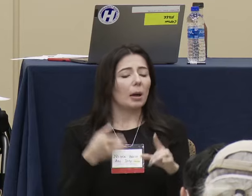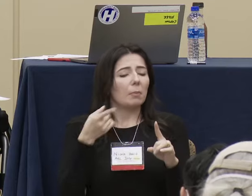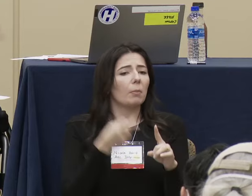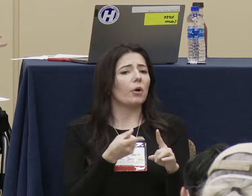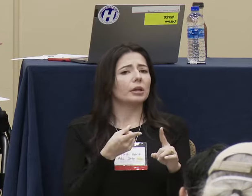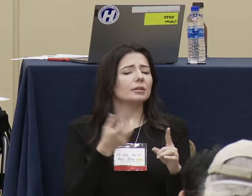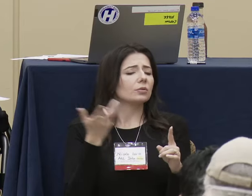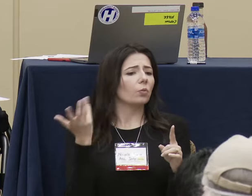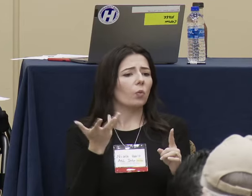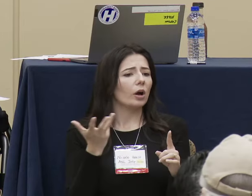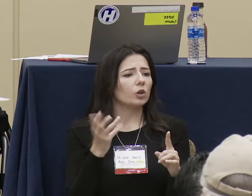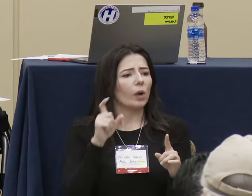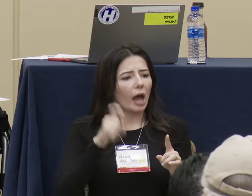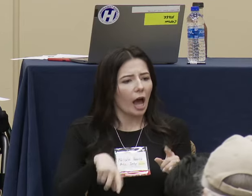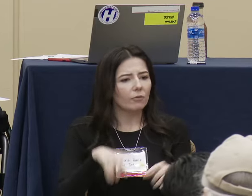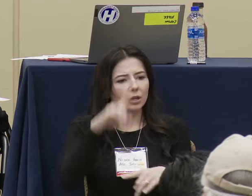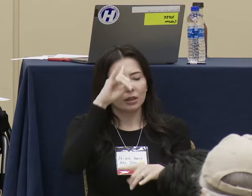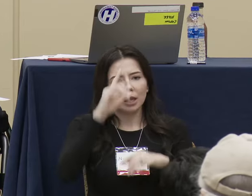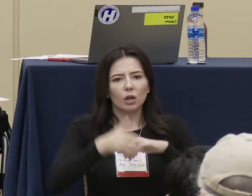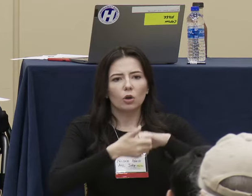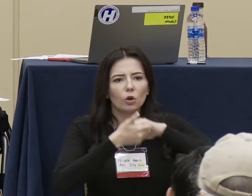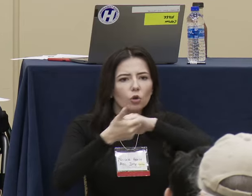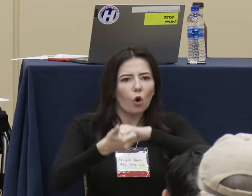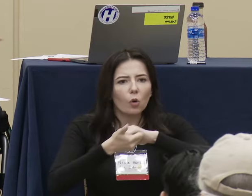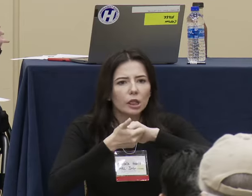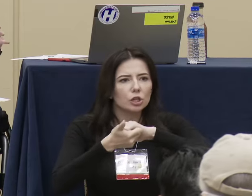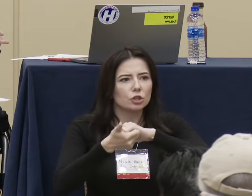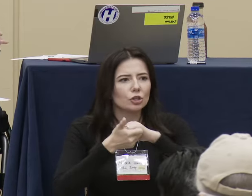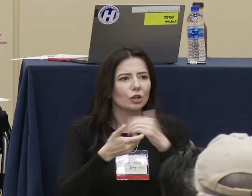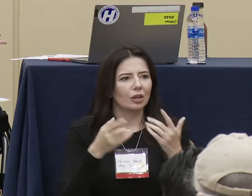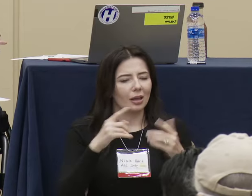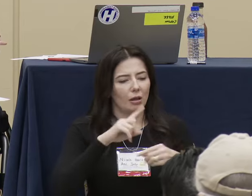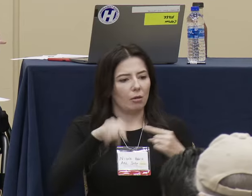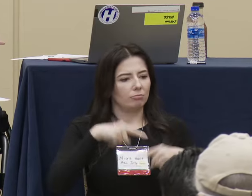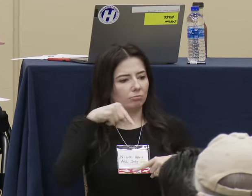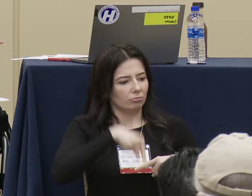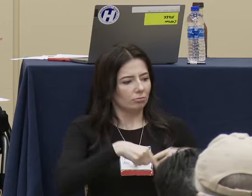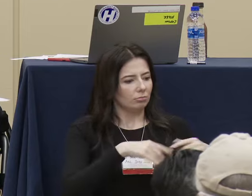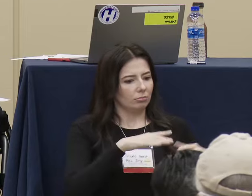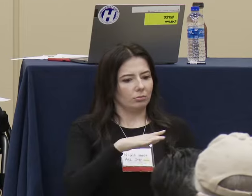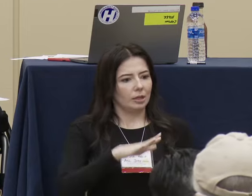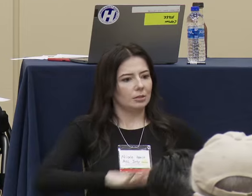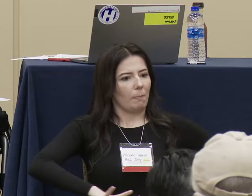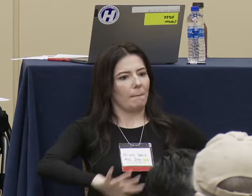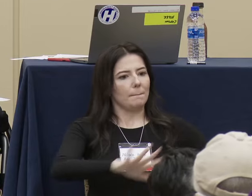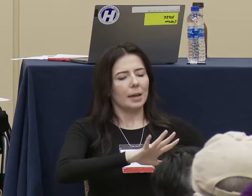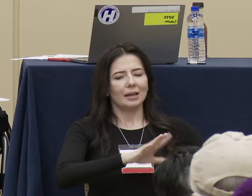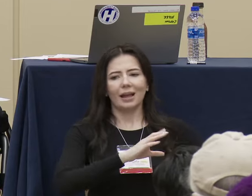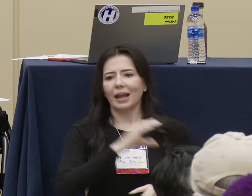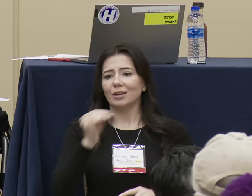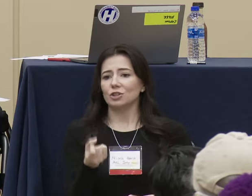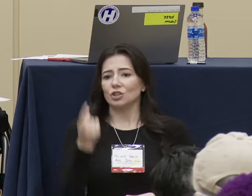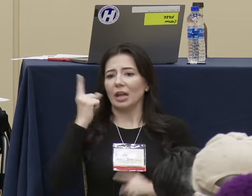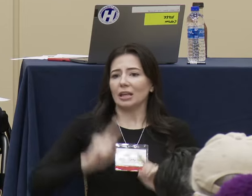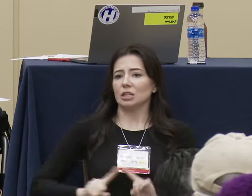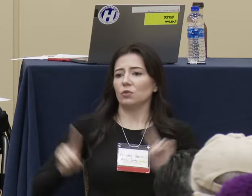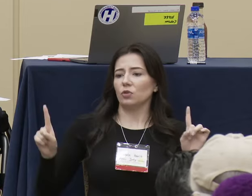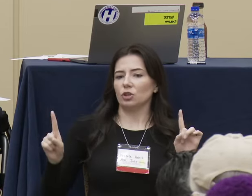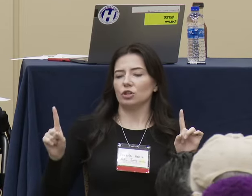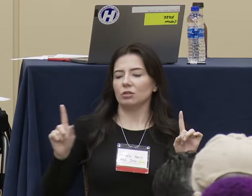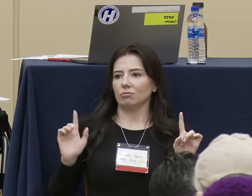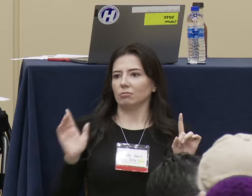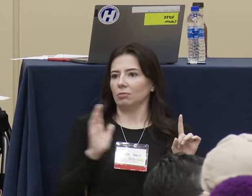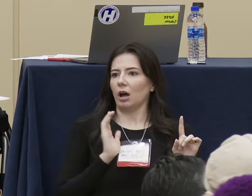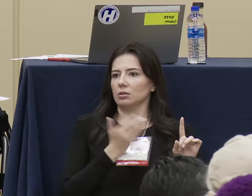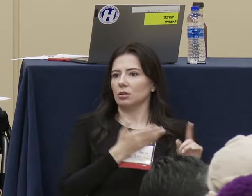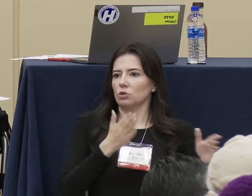we have to think coalitionally about these spaces, but we have to understand the differences as organizers in order to really,